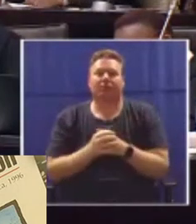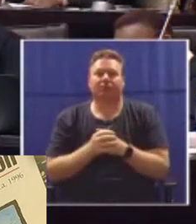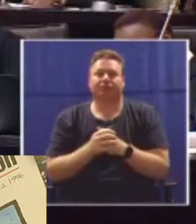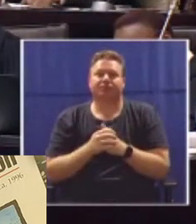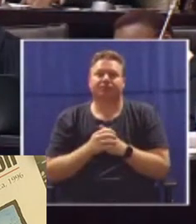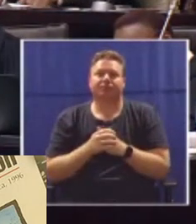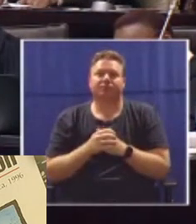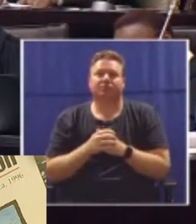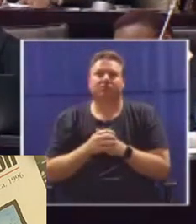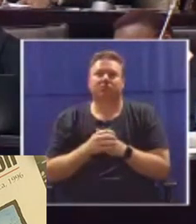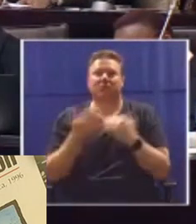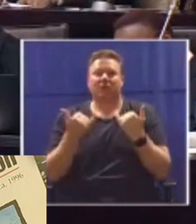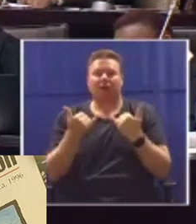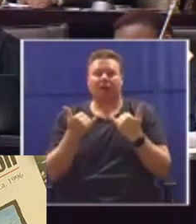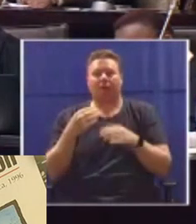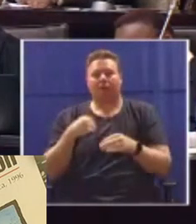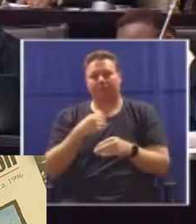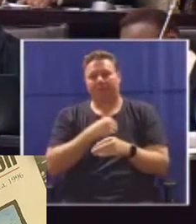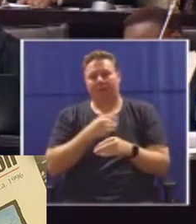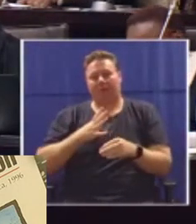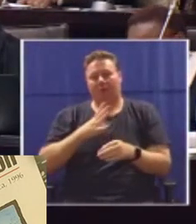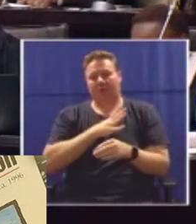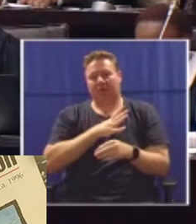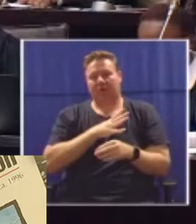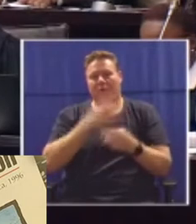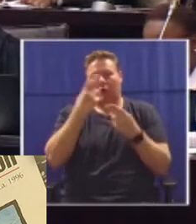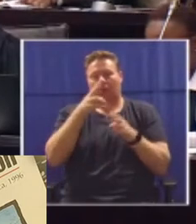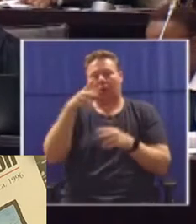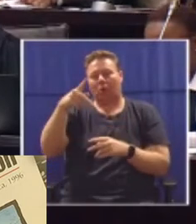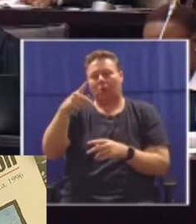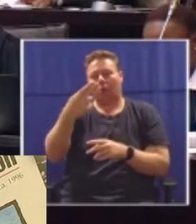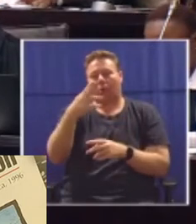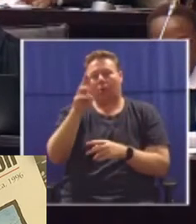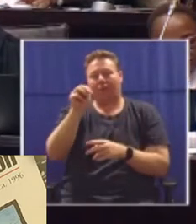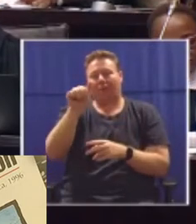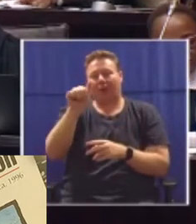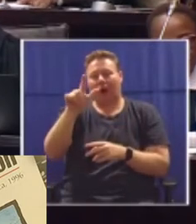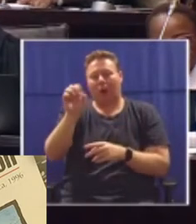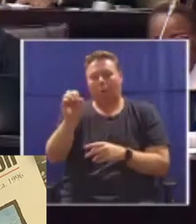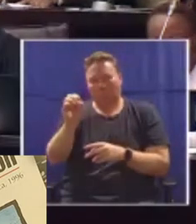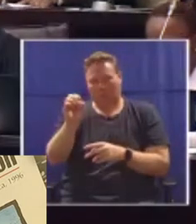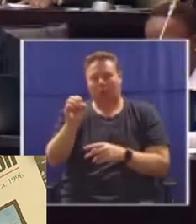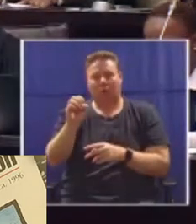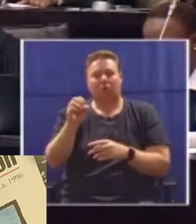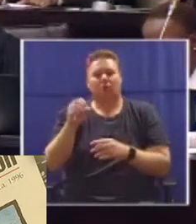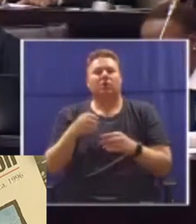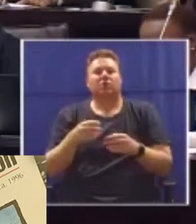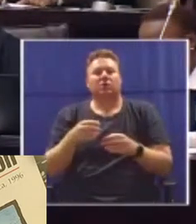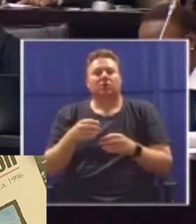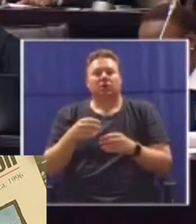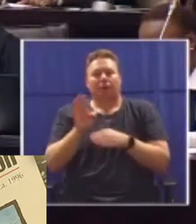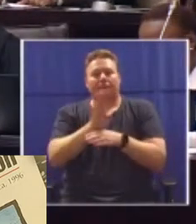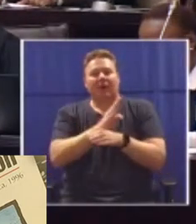I will now recognize a member of the committee, the Honorable Kumalo, who will address the House on the bill.